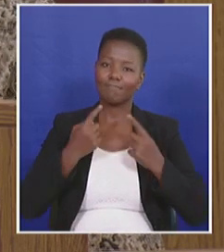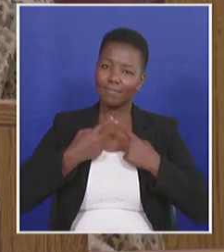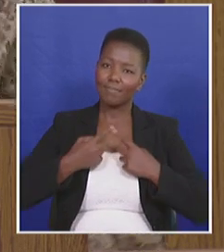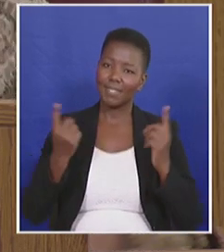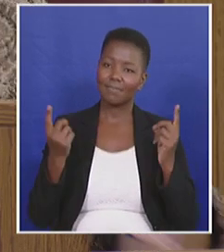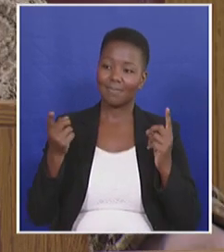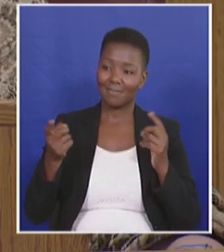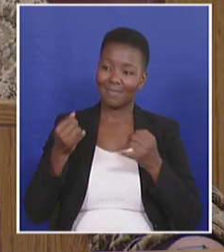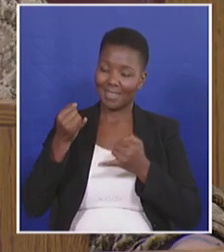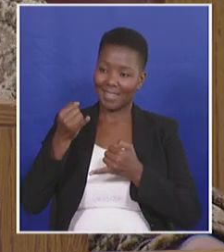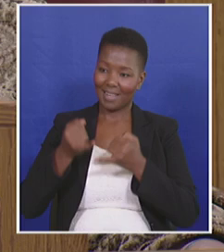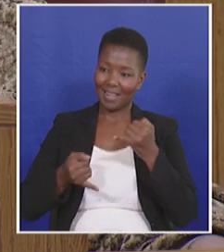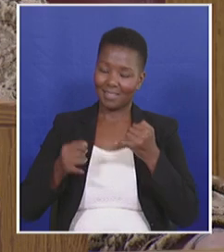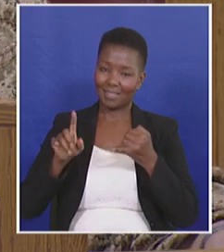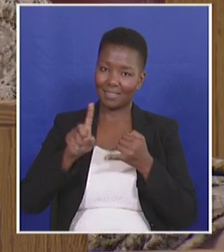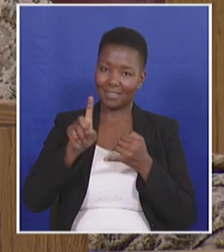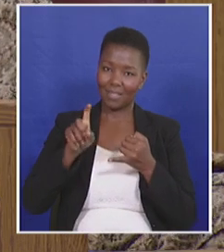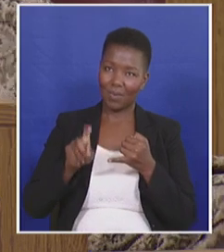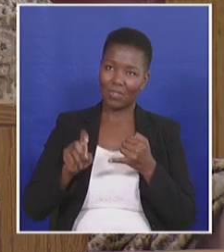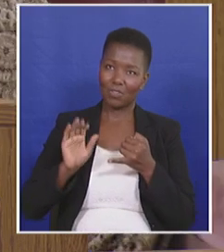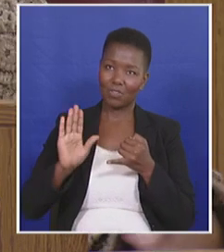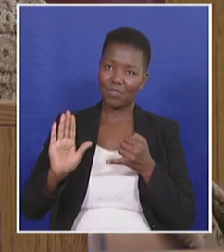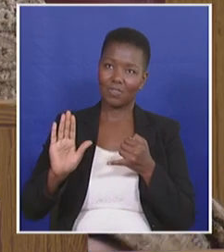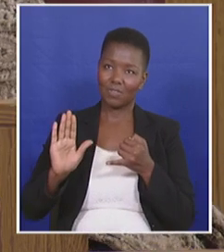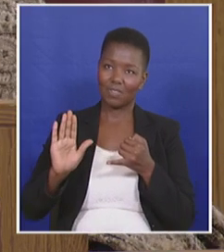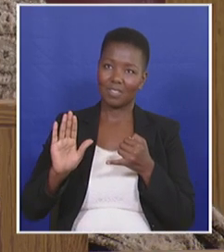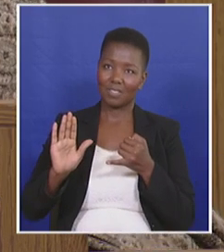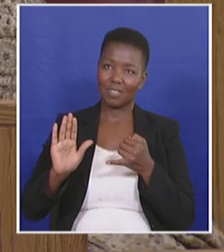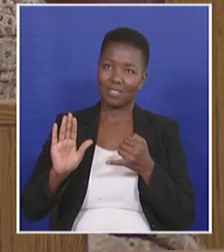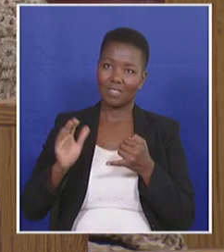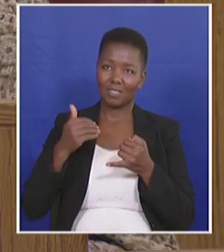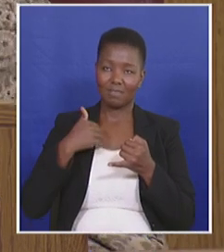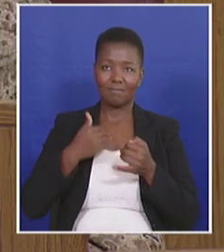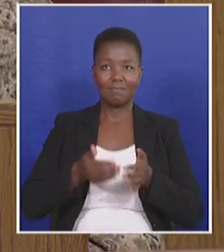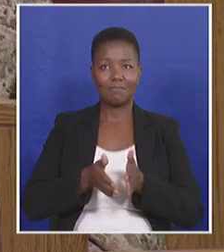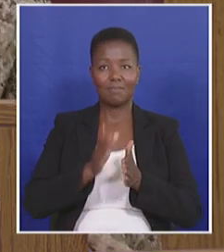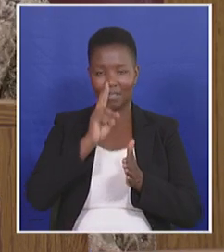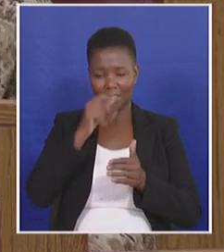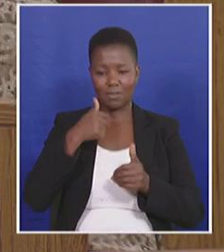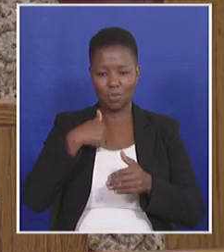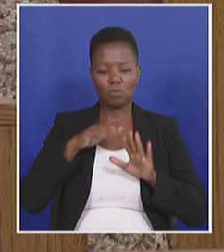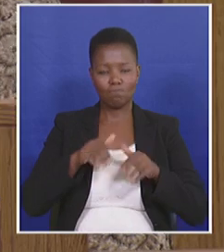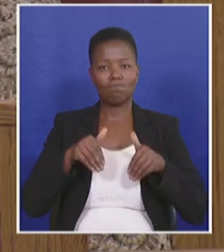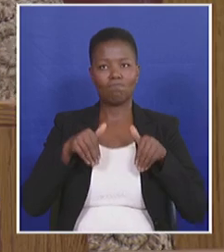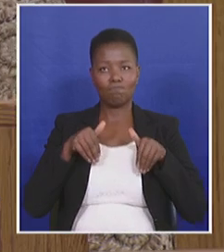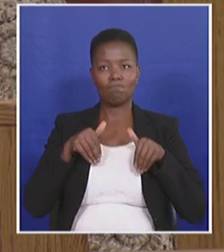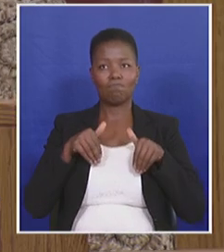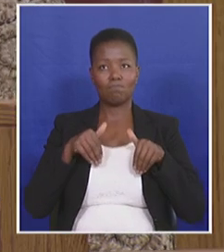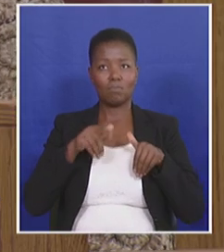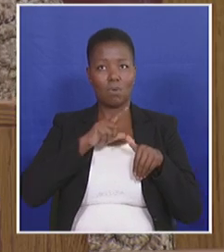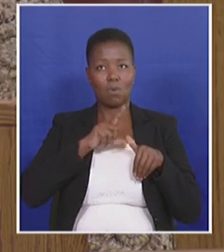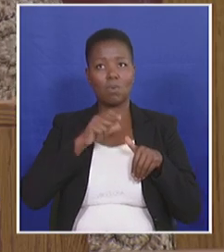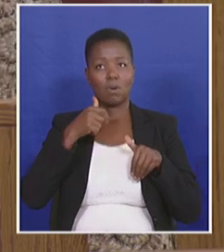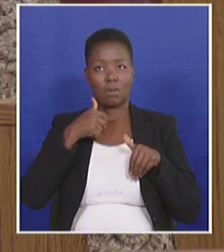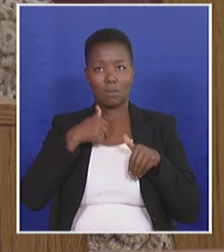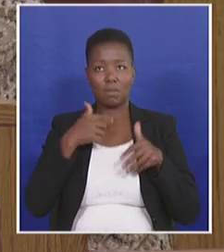this last question, I most probably should have recused myself from it. As I was one of the proponents